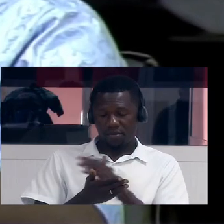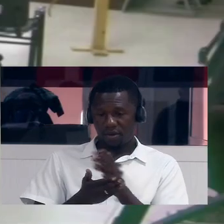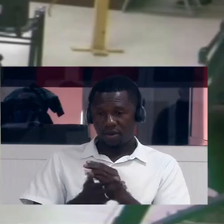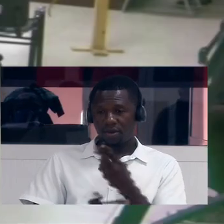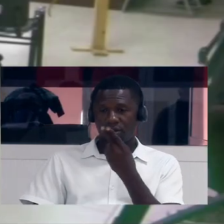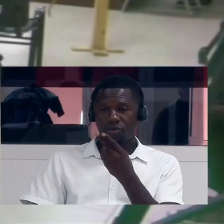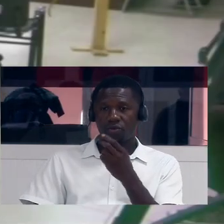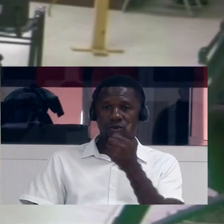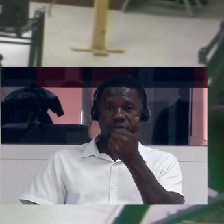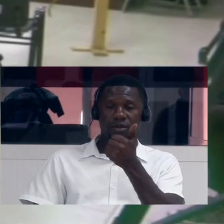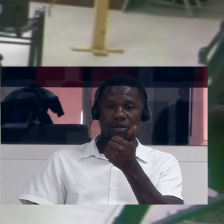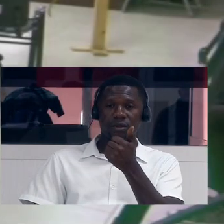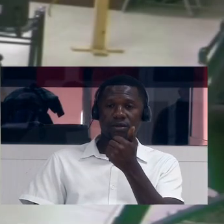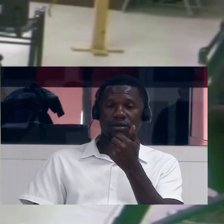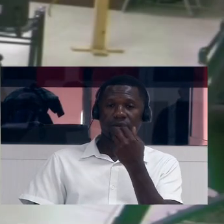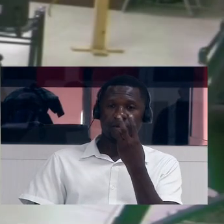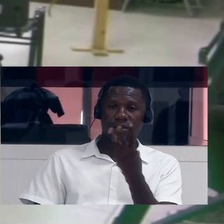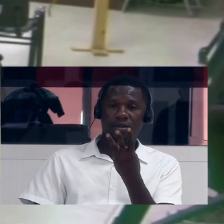263, Mr. Chair.